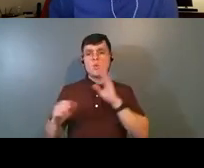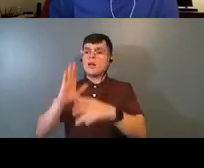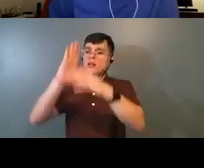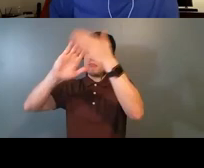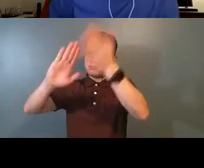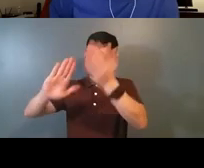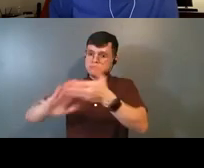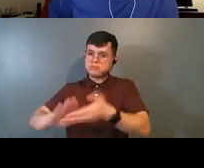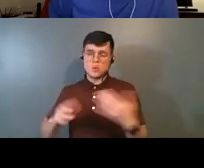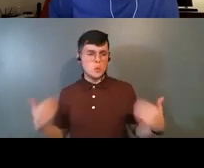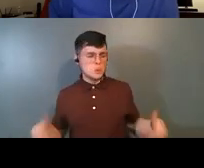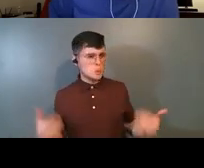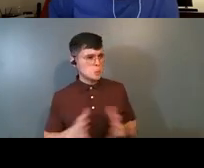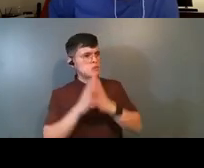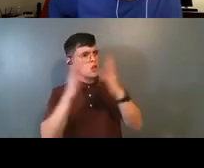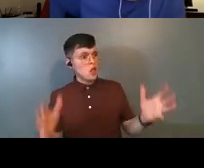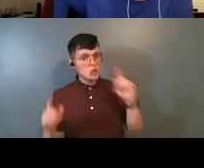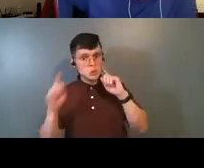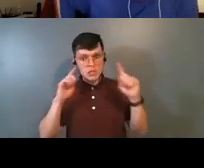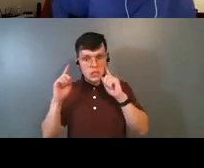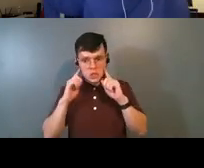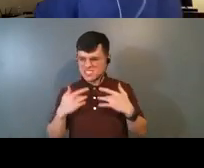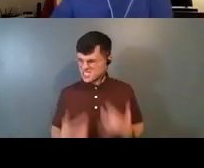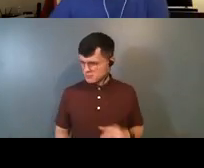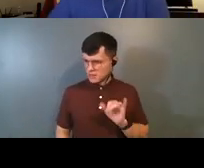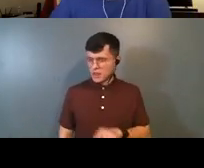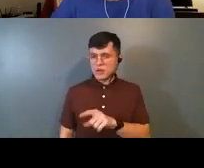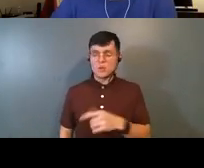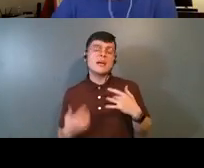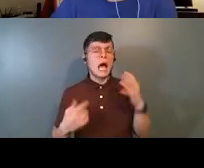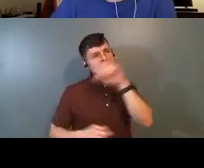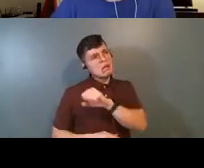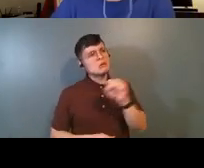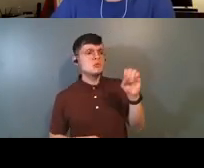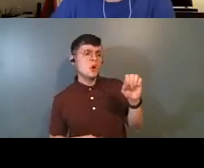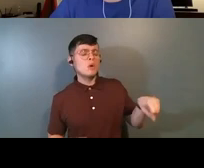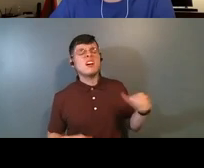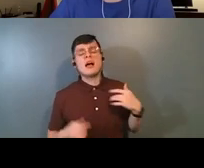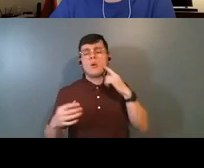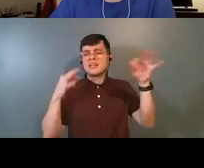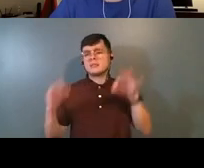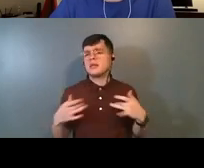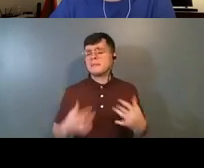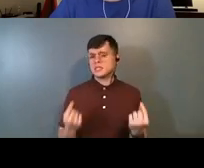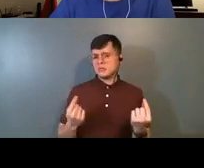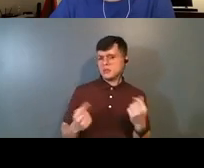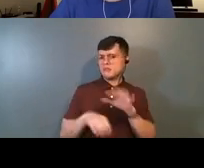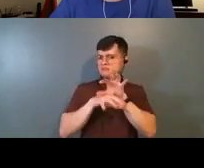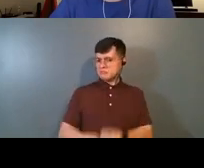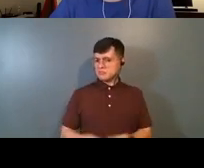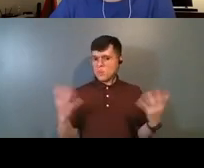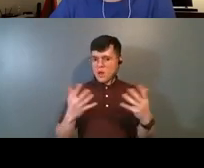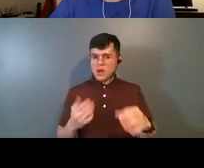That's a lot to hear. Well, typically, let me just kind of go through what I would do. I would